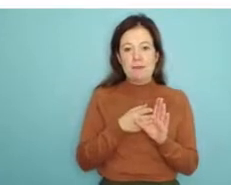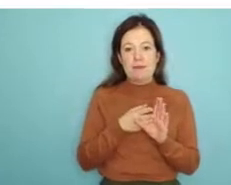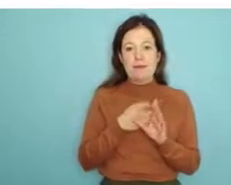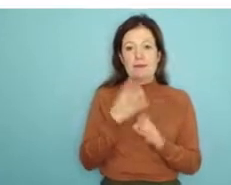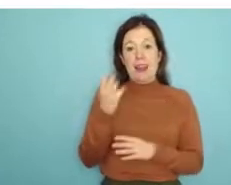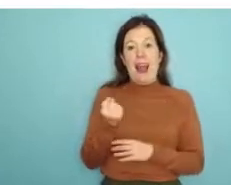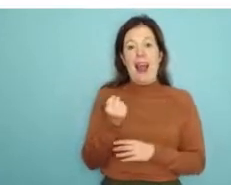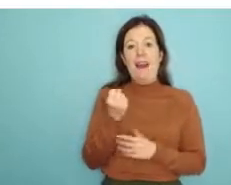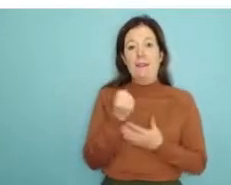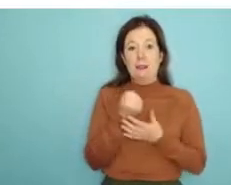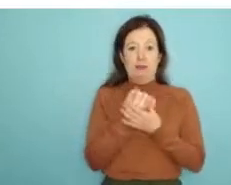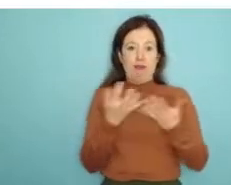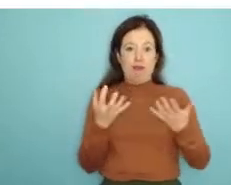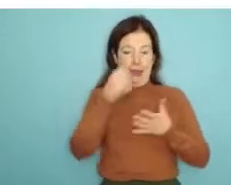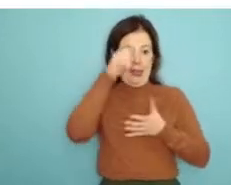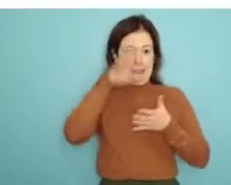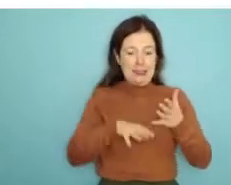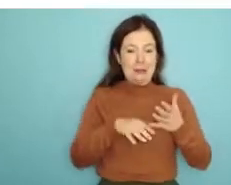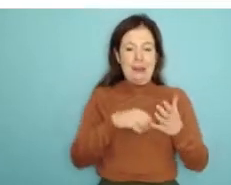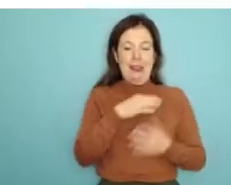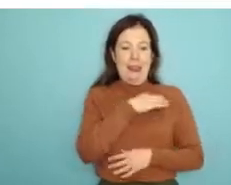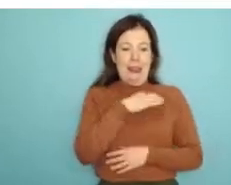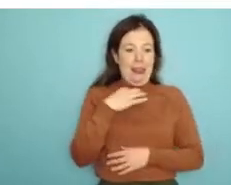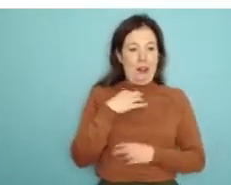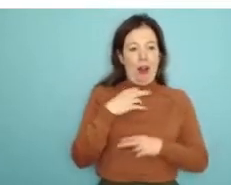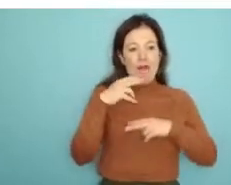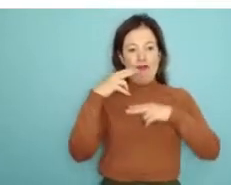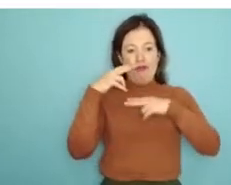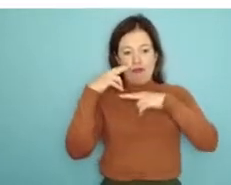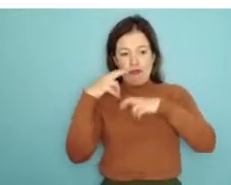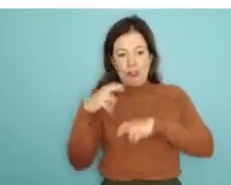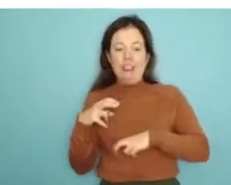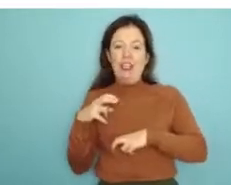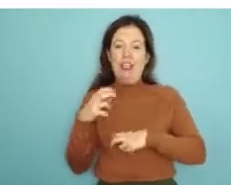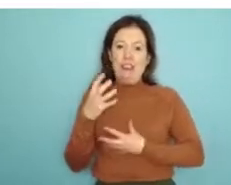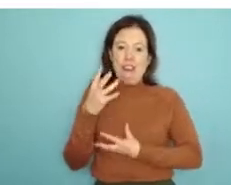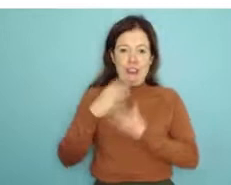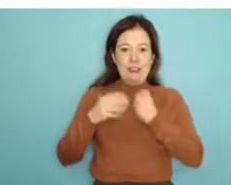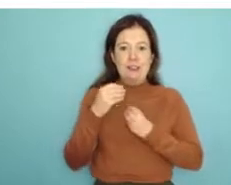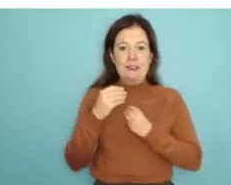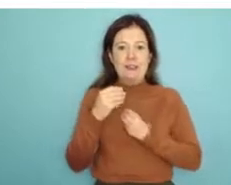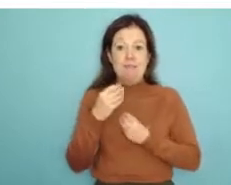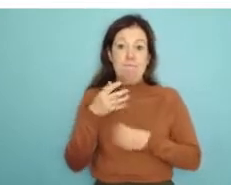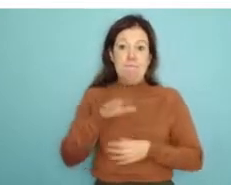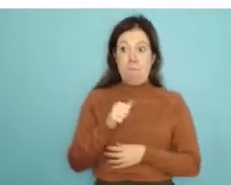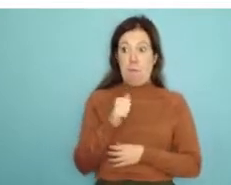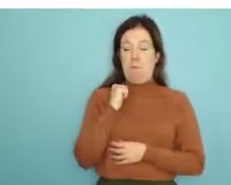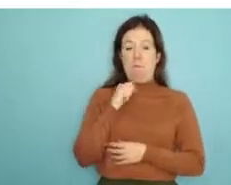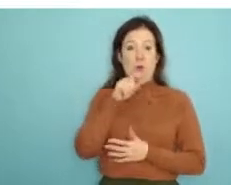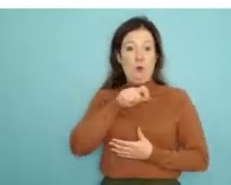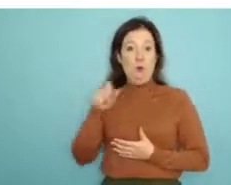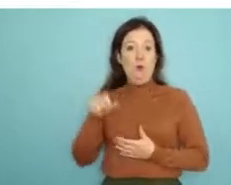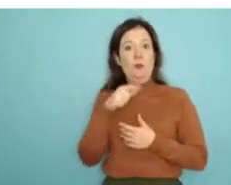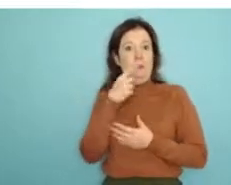leadership experience that he's engaged in from student days, really.